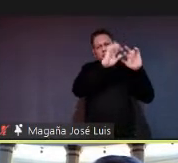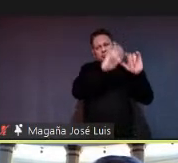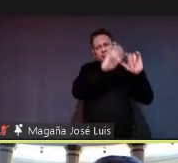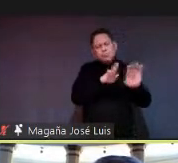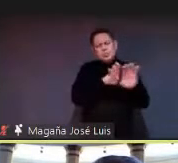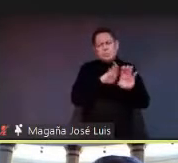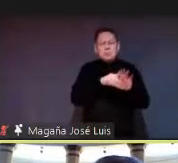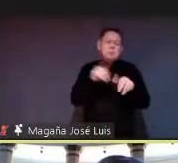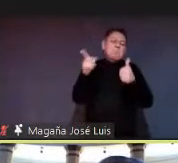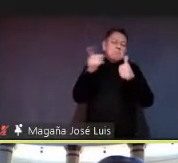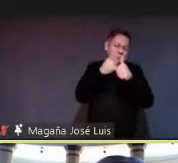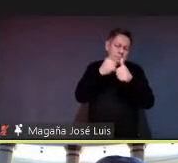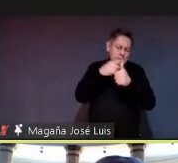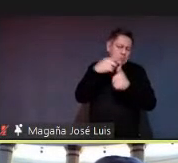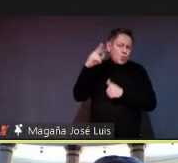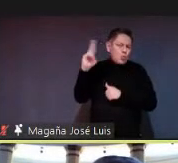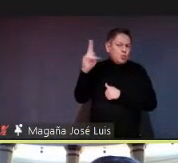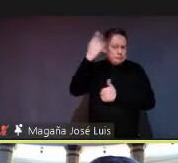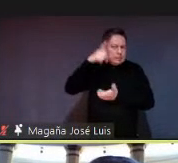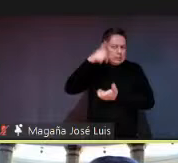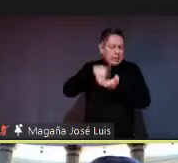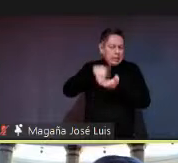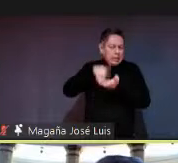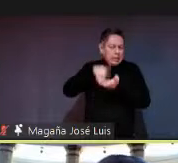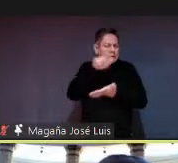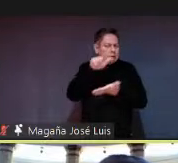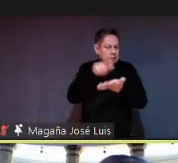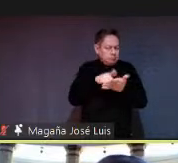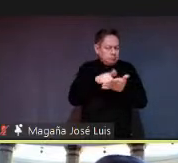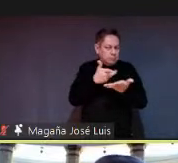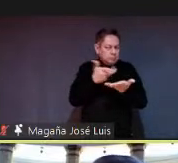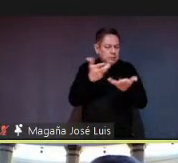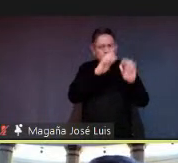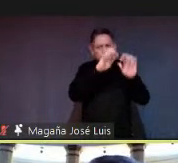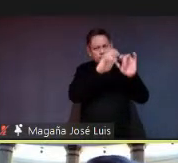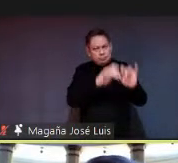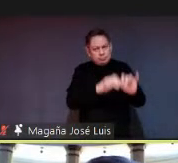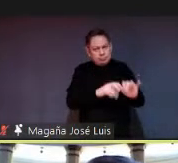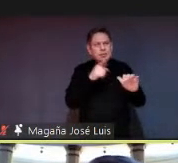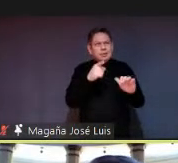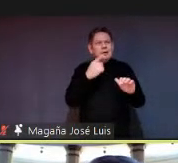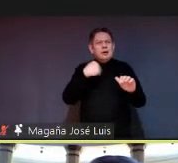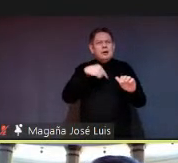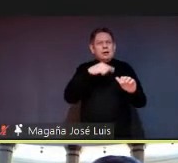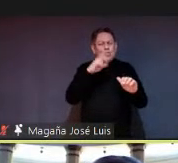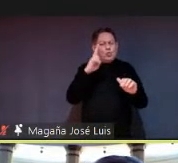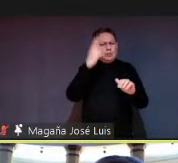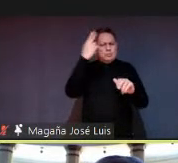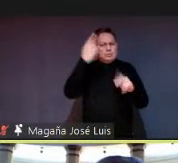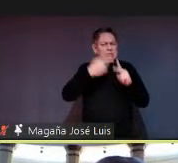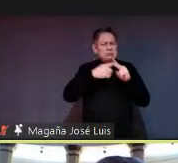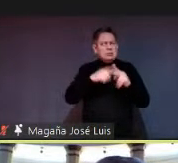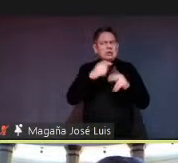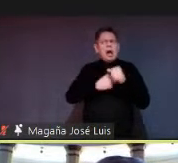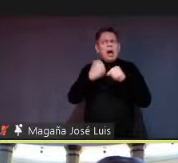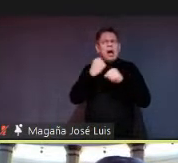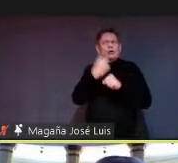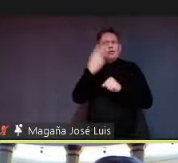experience began with the University Act, which was a new one. It was published in